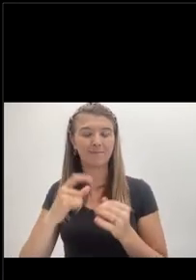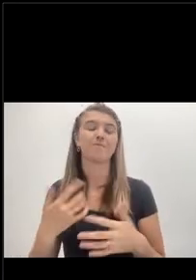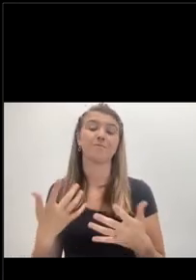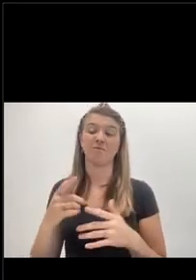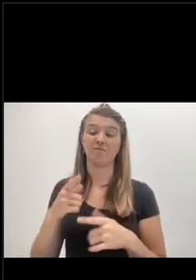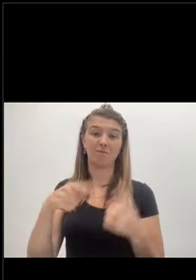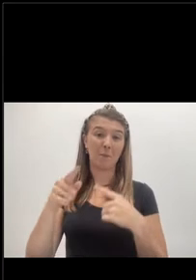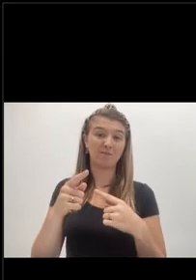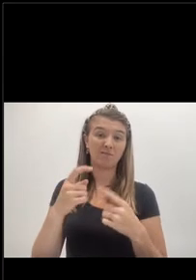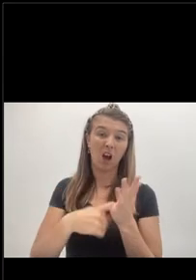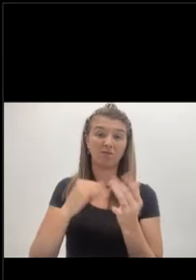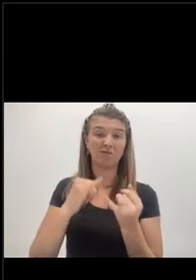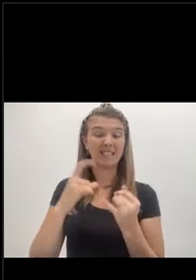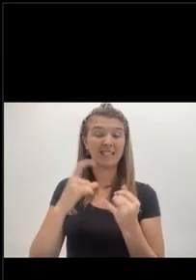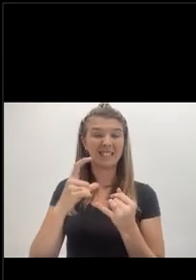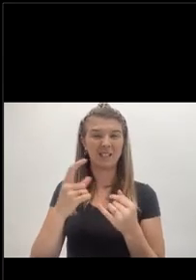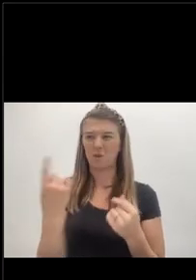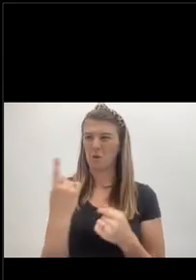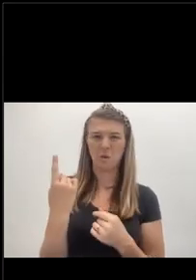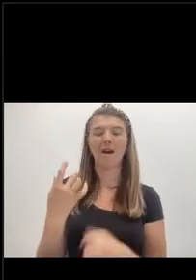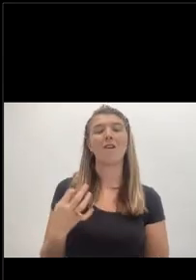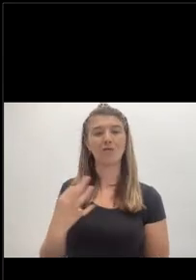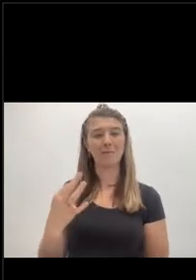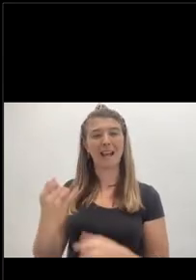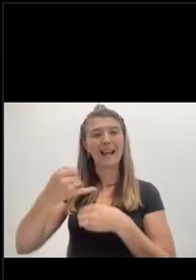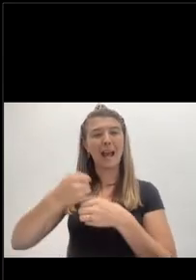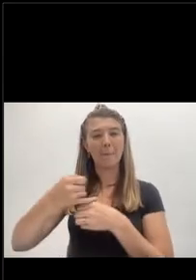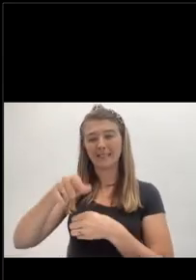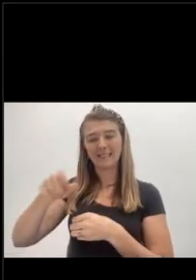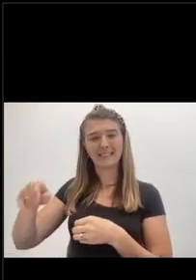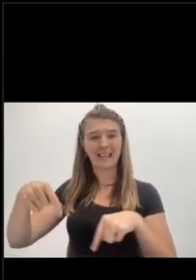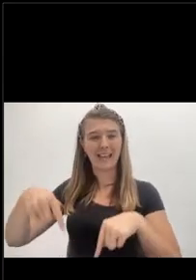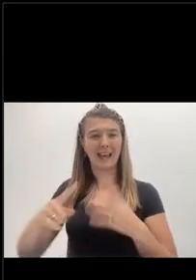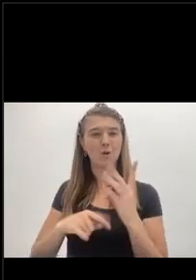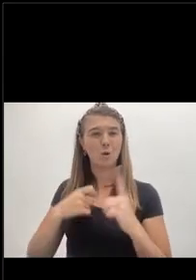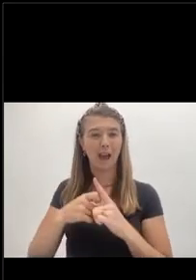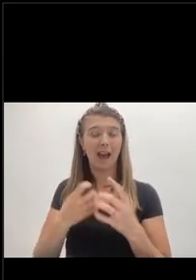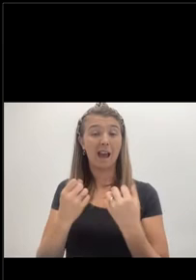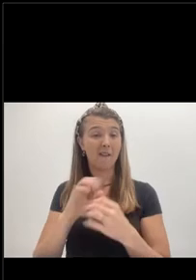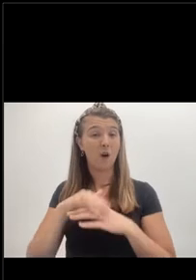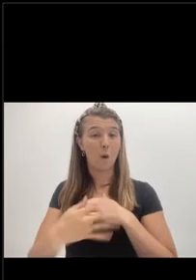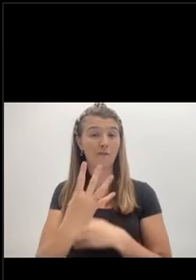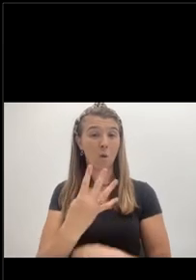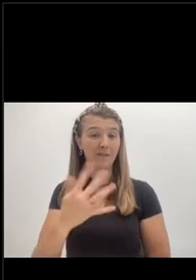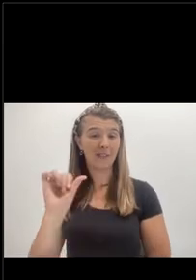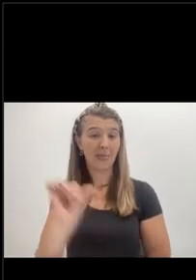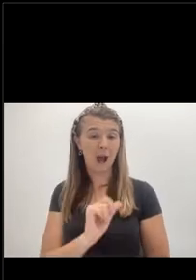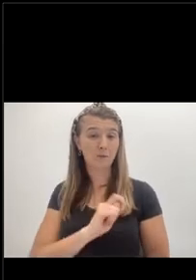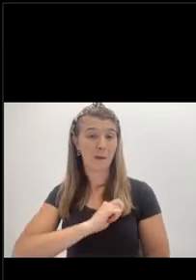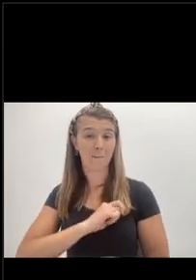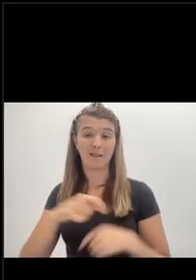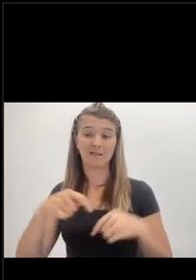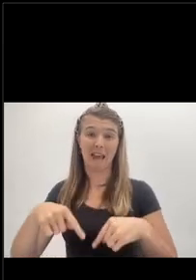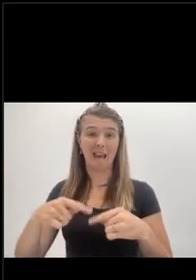represents chemists in the UK and worldwide, with over 45,000 members across academia, industry, government, and